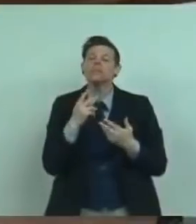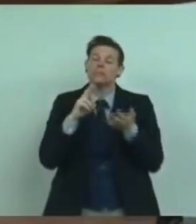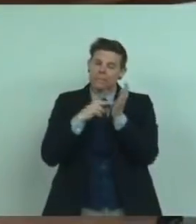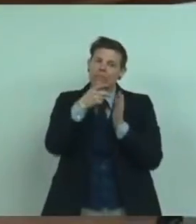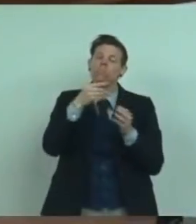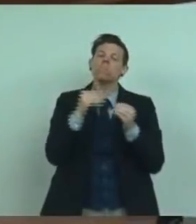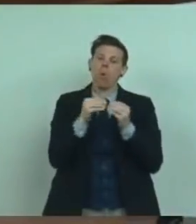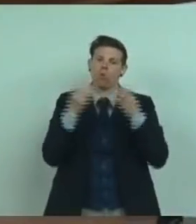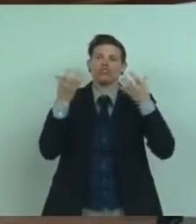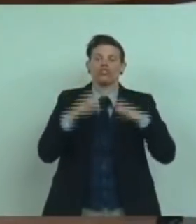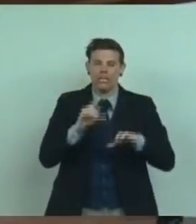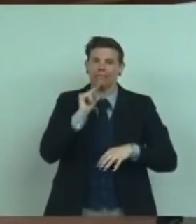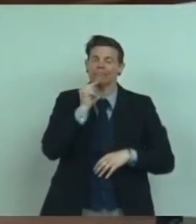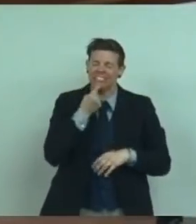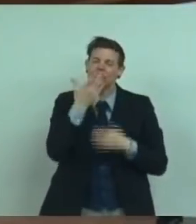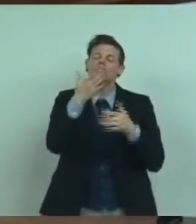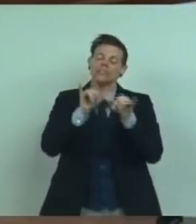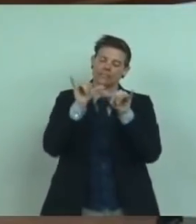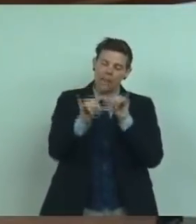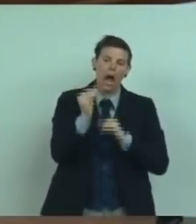complicated slide. The next one, it's